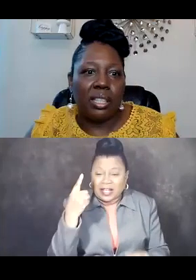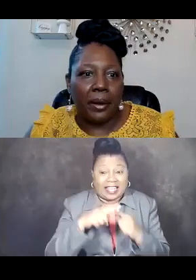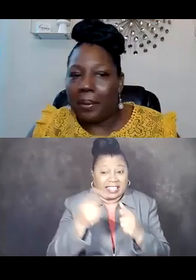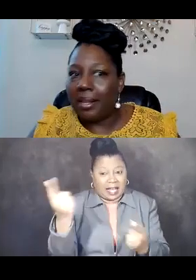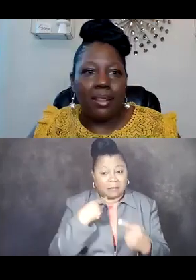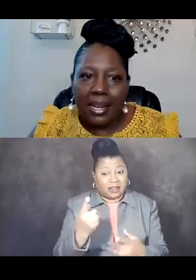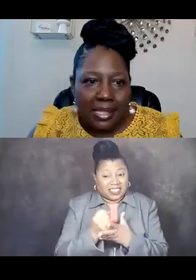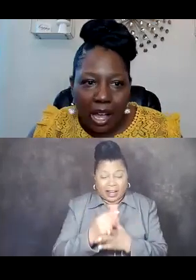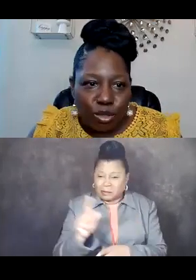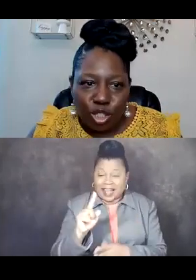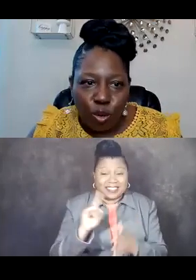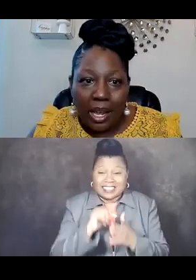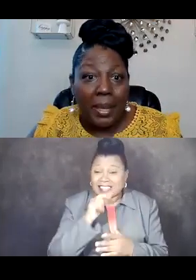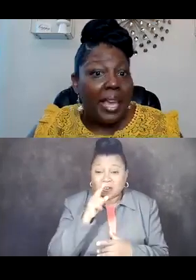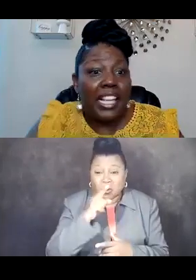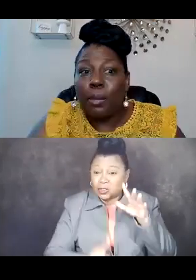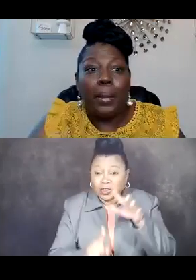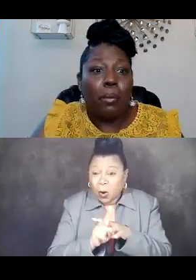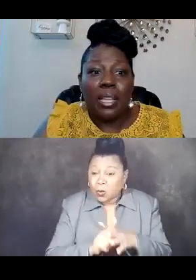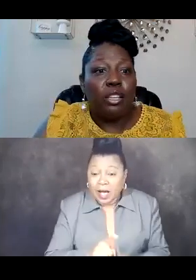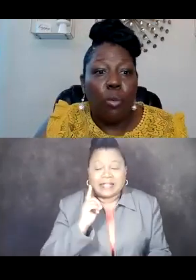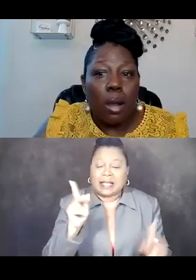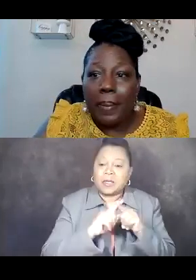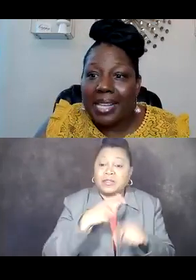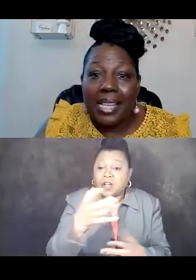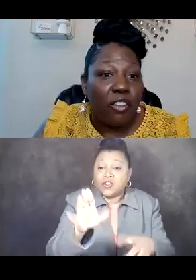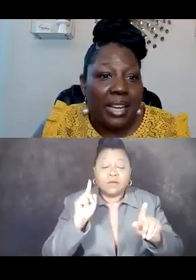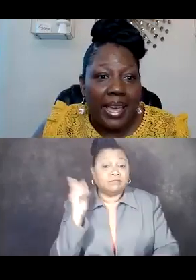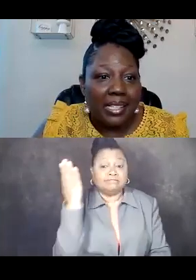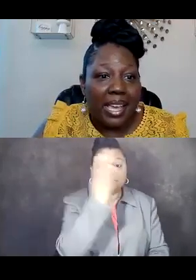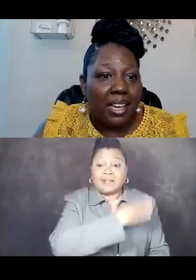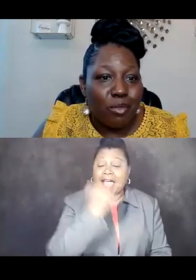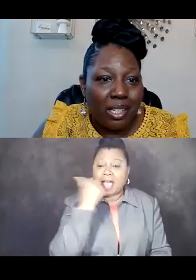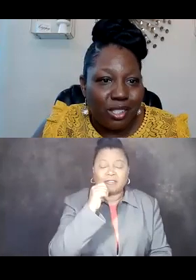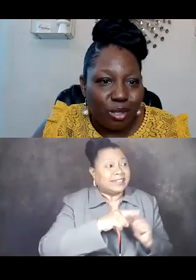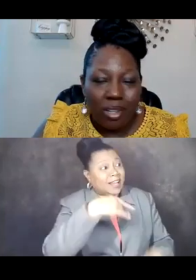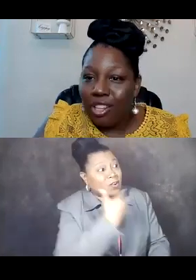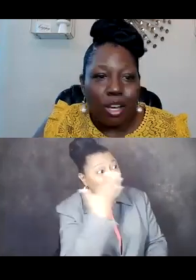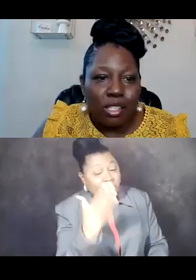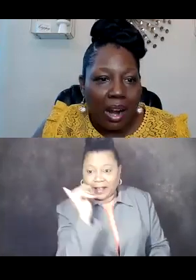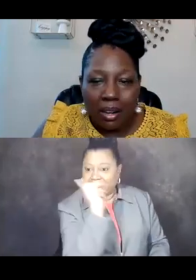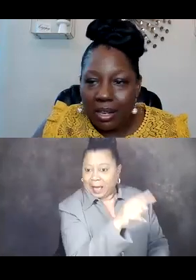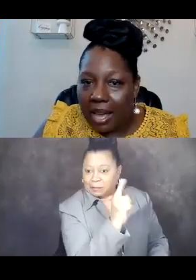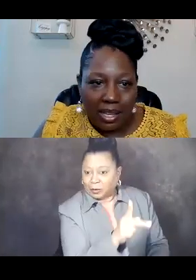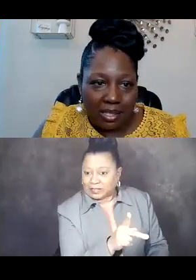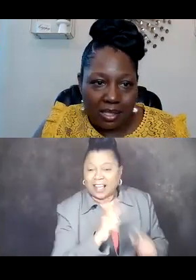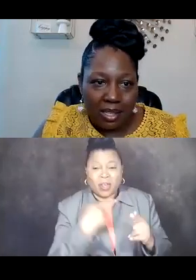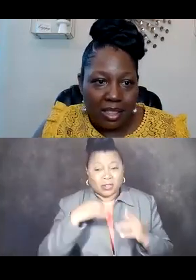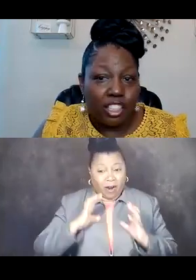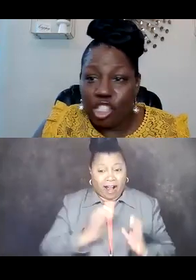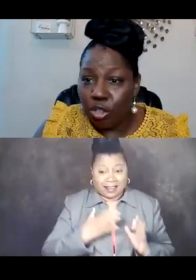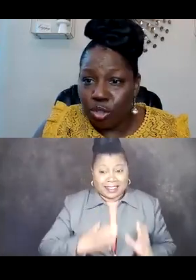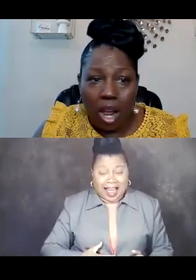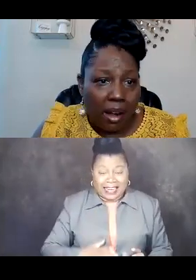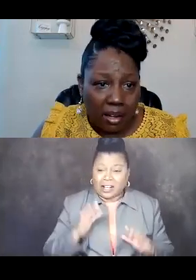coming to therapy. That is not who's showing up. It's the people that you walk past every day and say good morning to. Those are our clients.